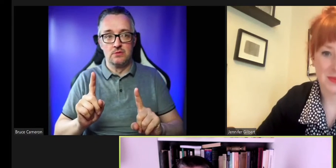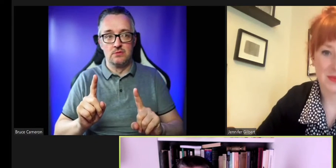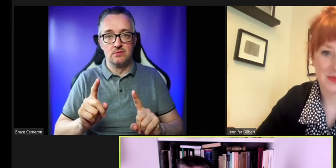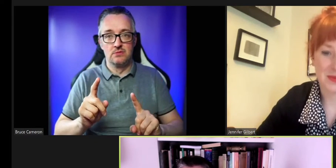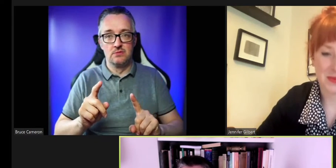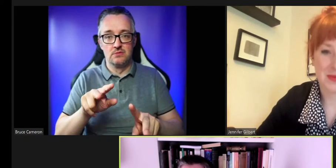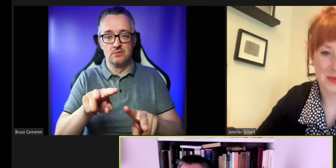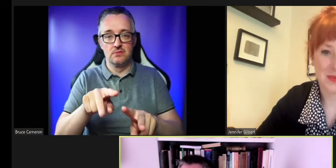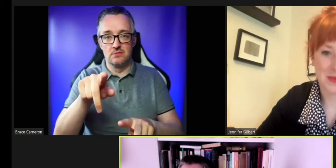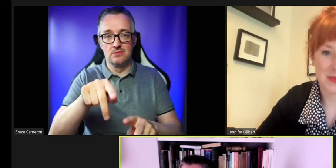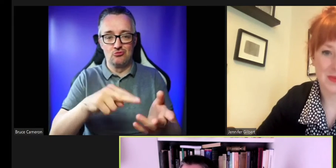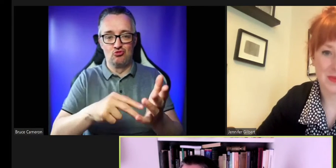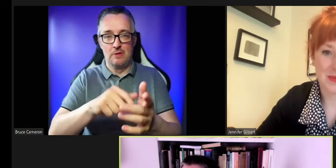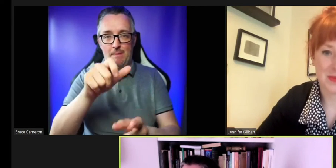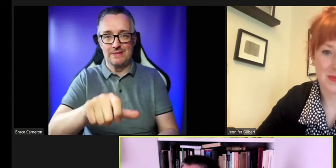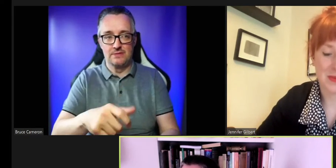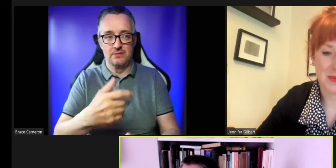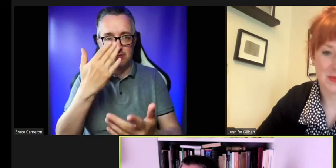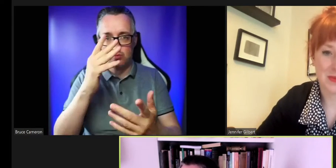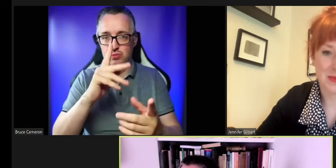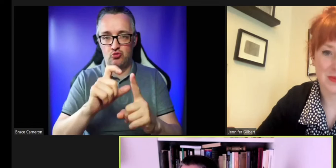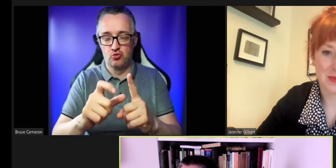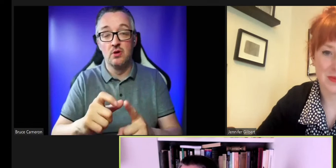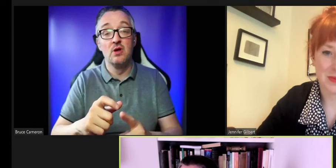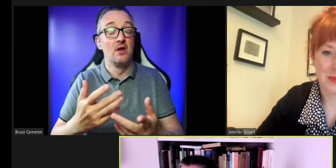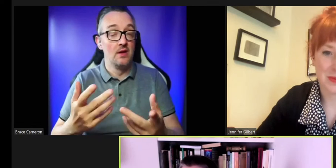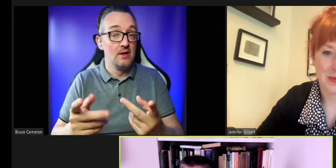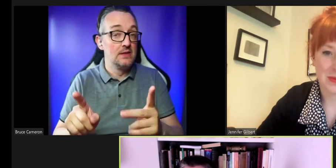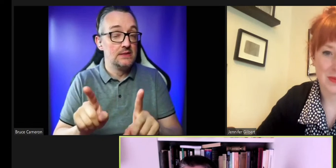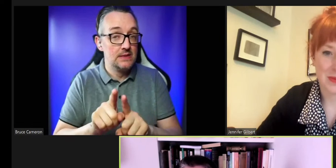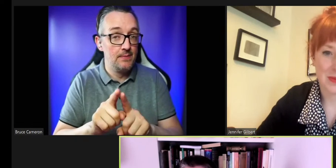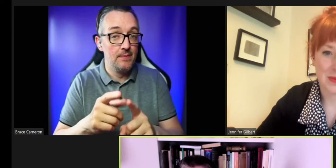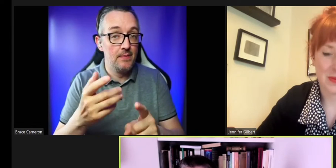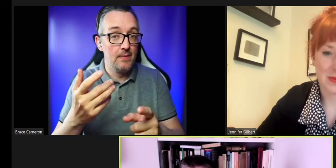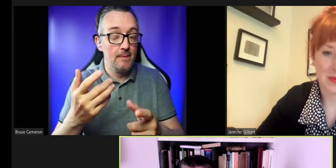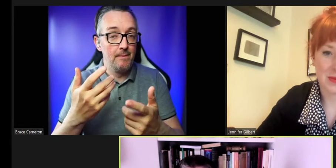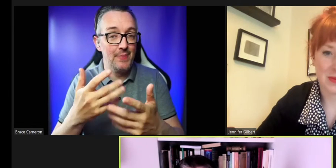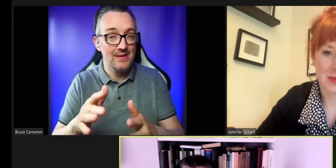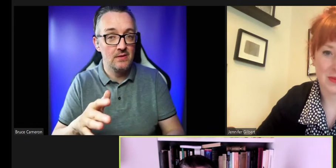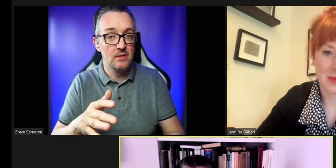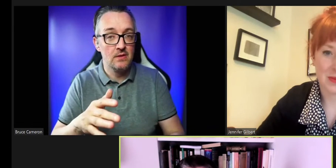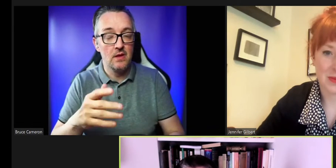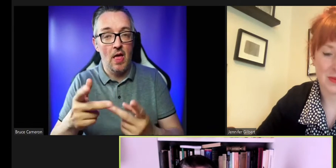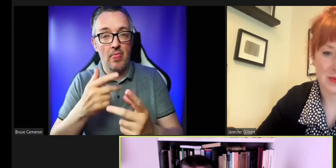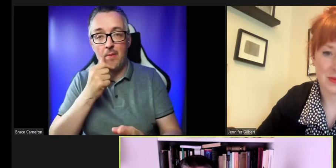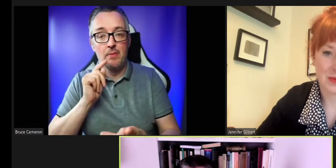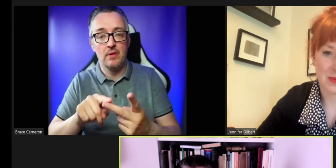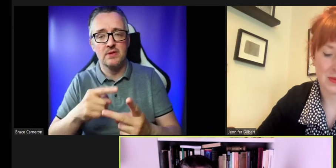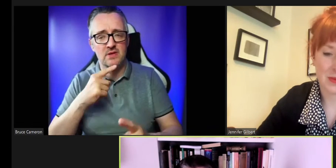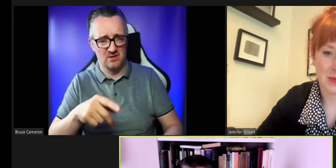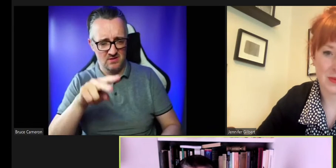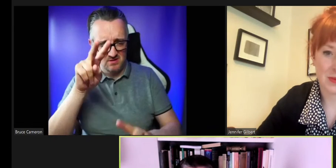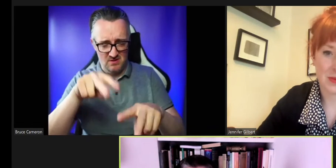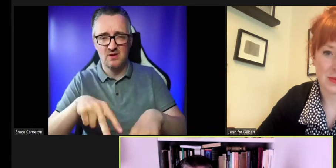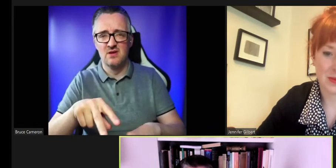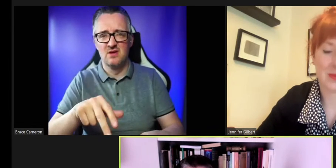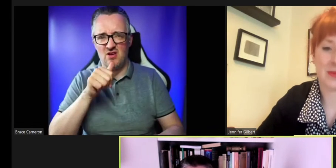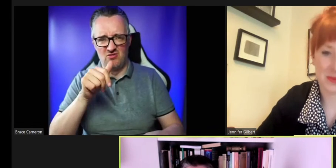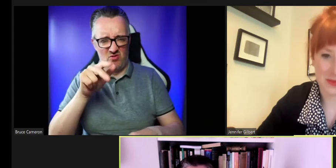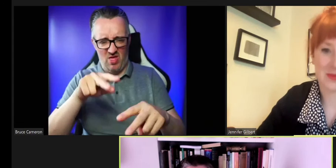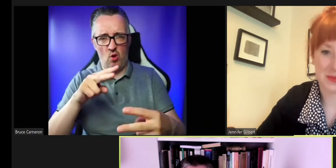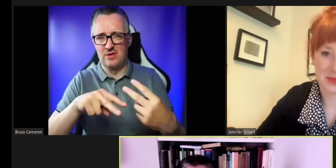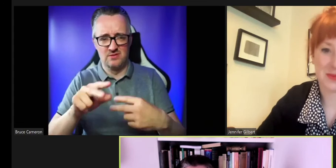to do. I've had the classics as well of people saying, oh, but you don't look autistic, or,